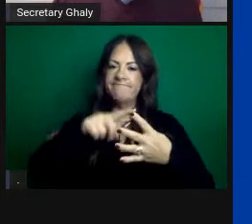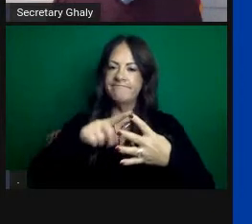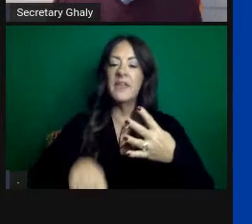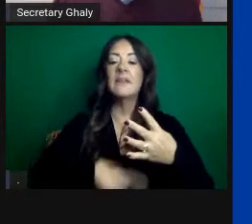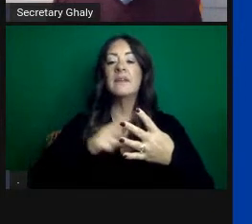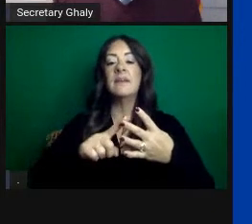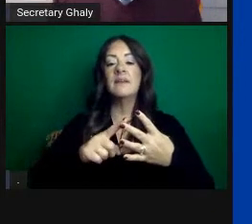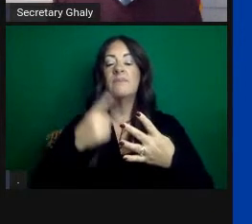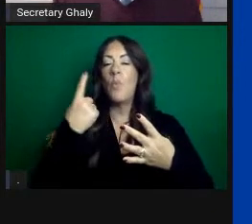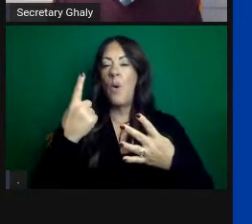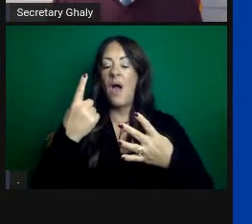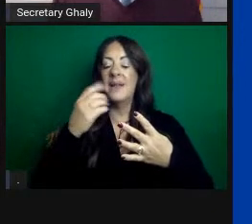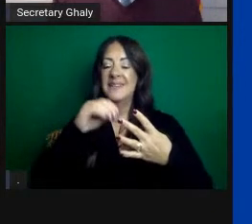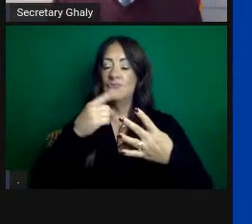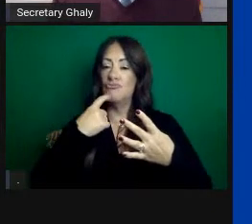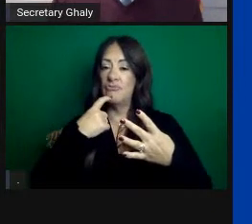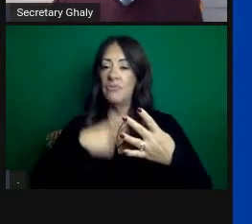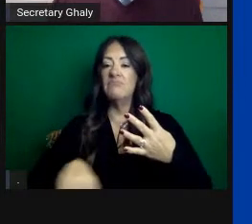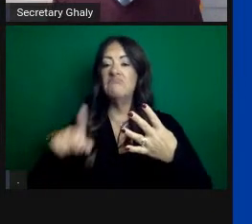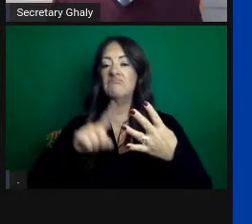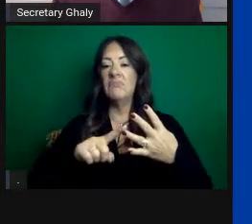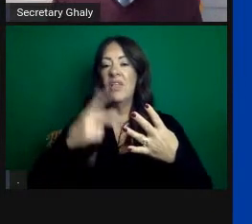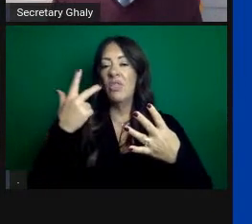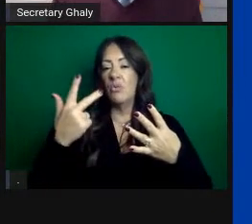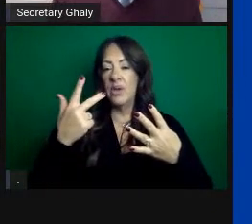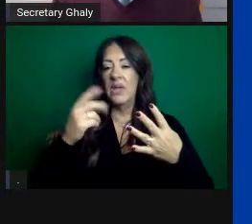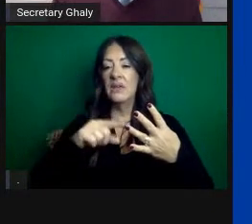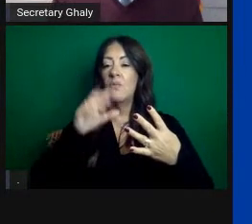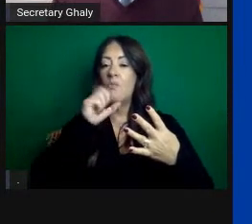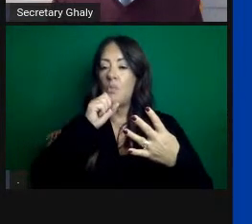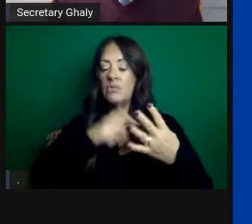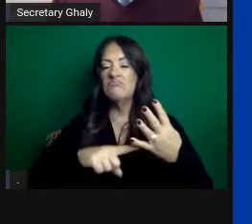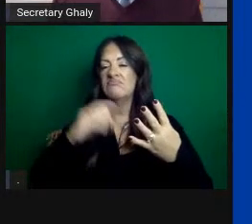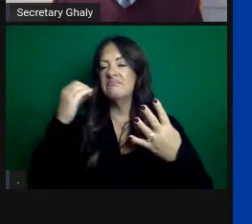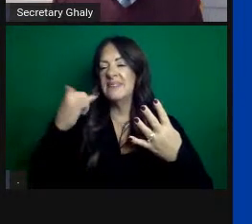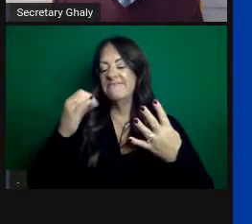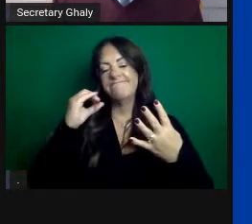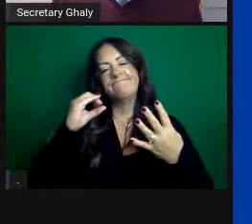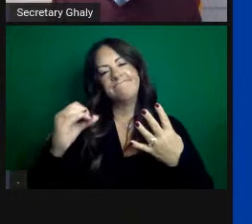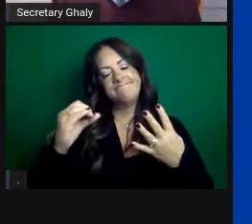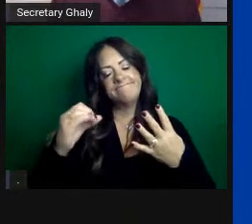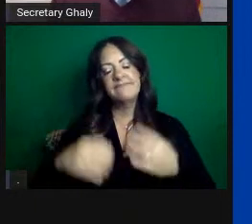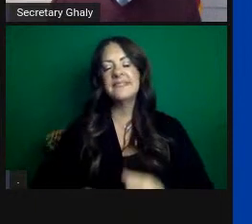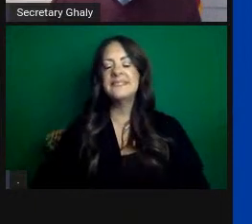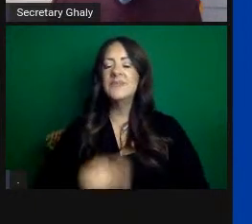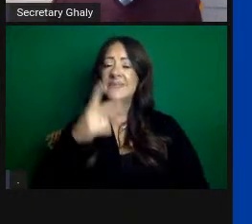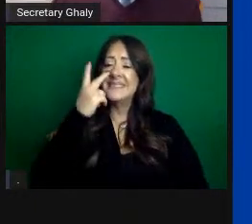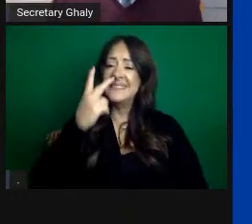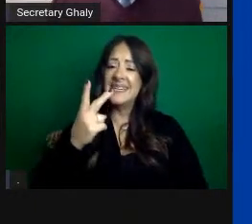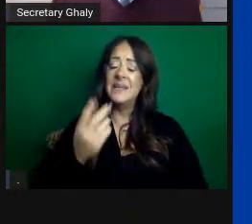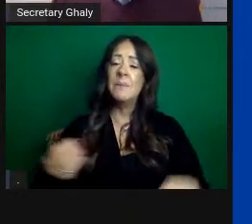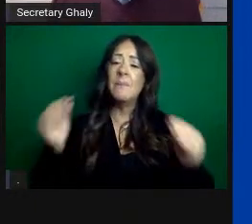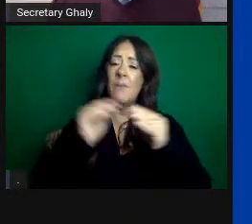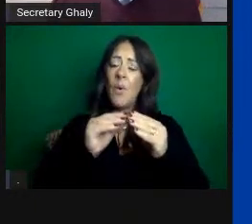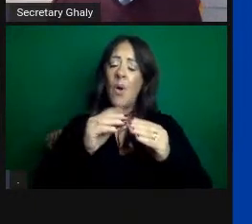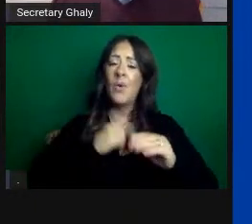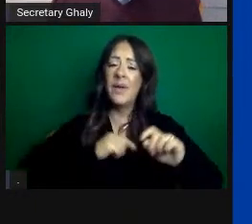the rapid decline of case rates, test positivity, we're seeing more eke into that 1